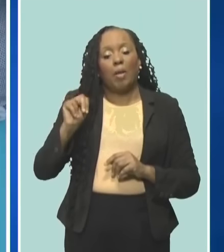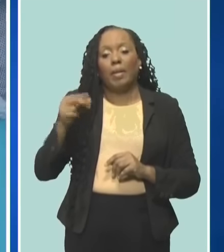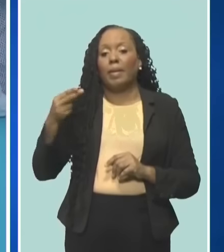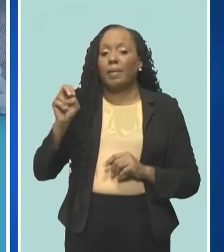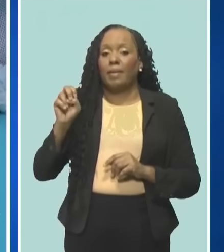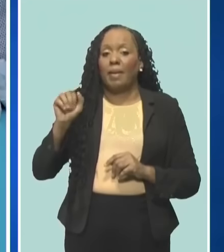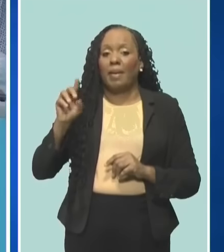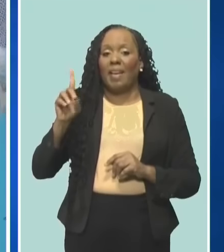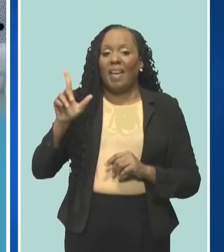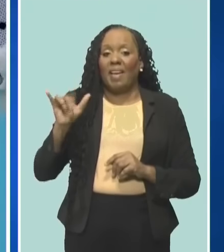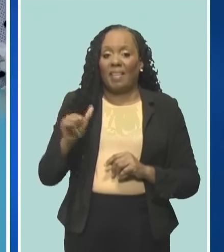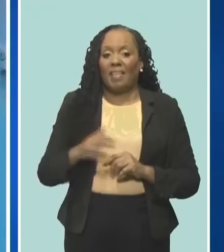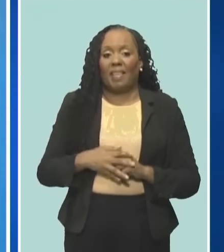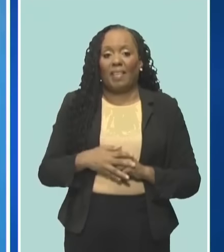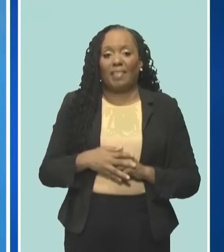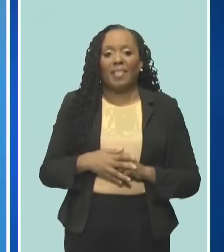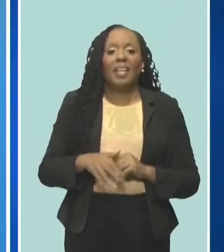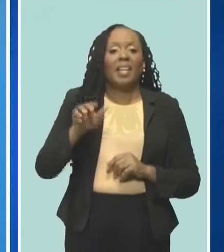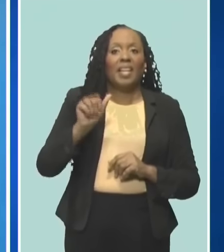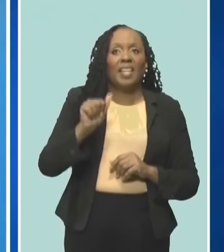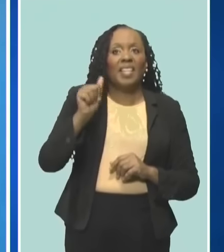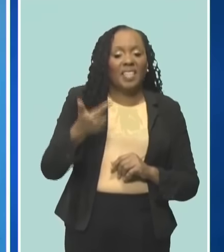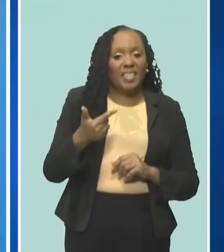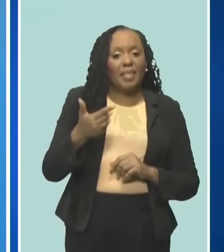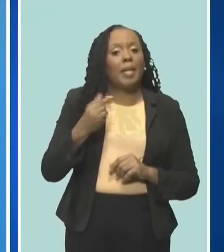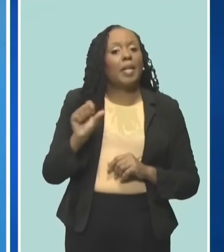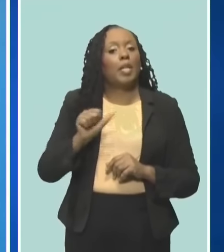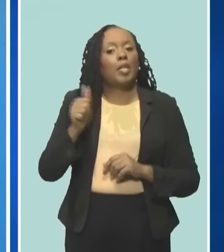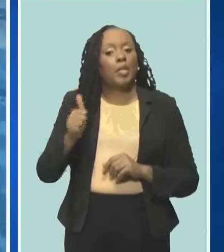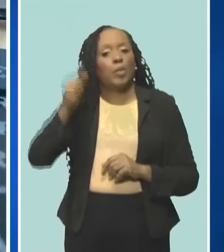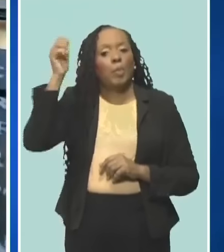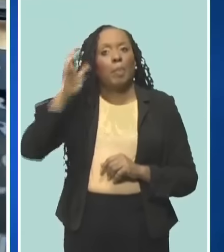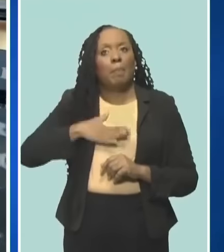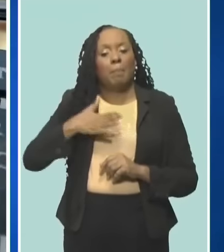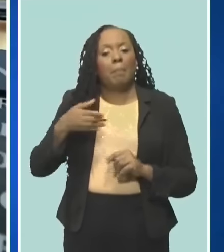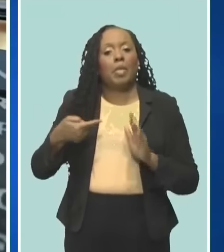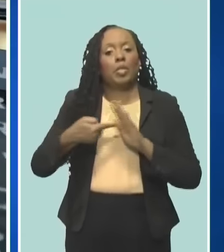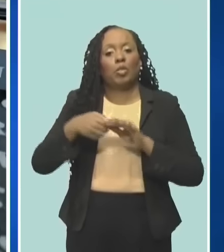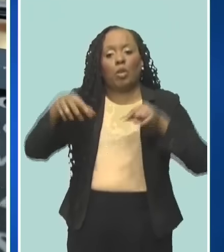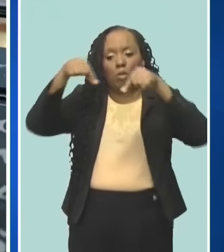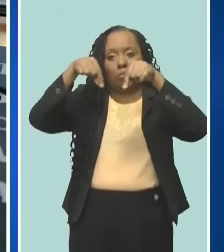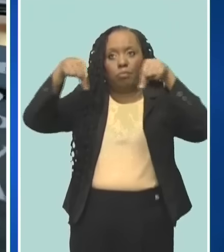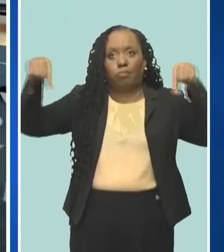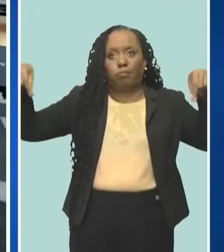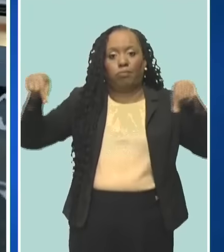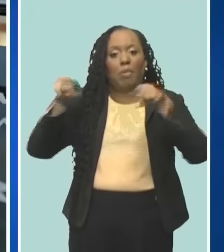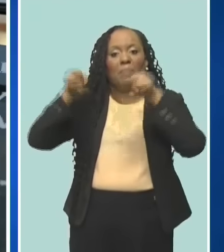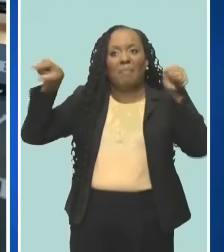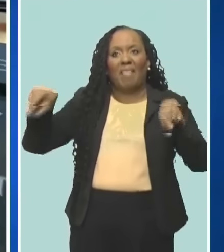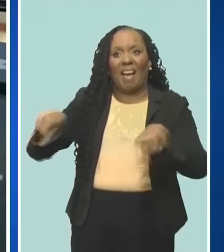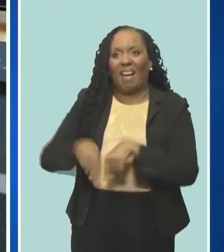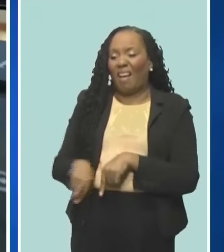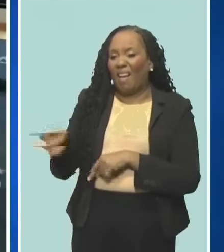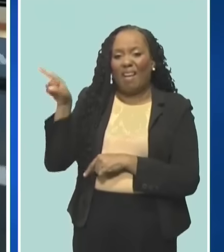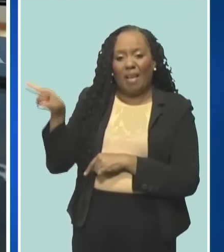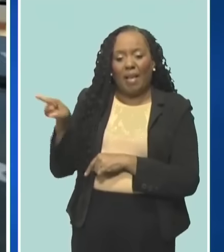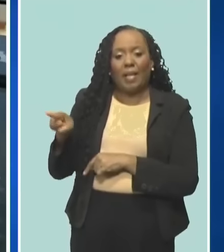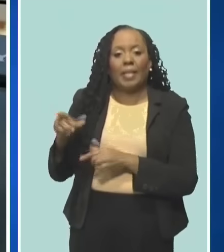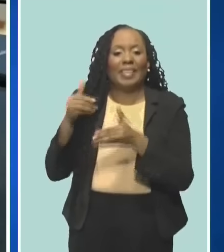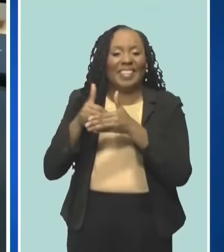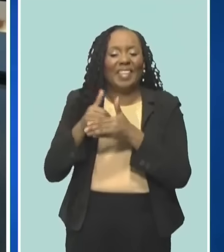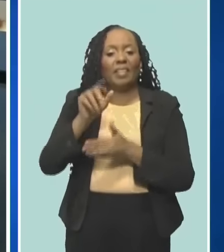Marshall and shipwright Ashford Barrow unveiled a plaque which is located in the park at Hillcrest in Bathsheba, a stone's throw away from